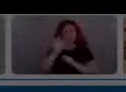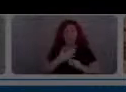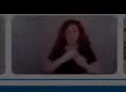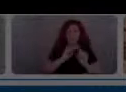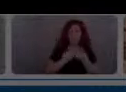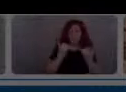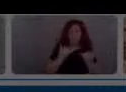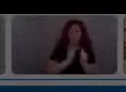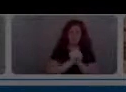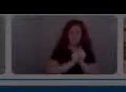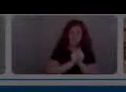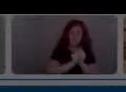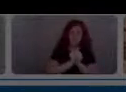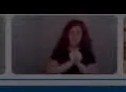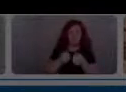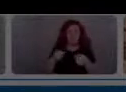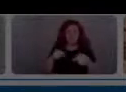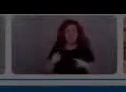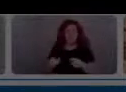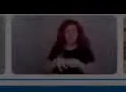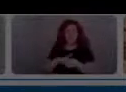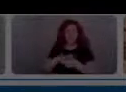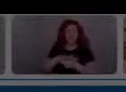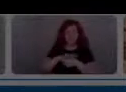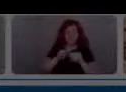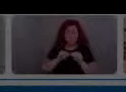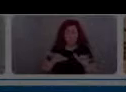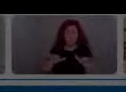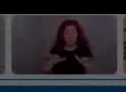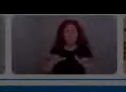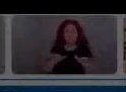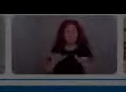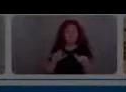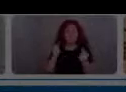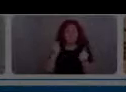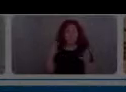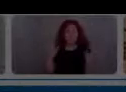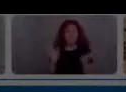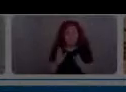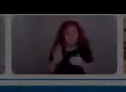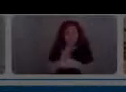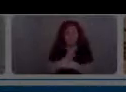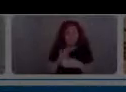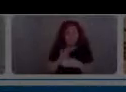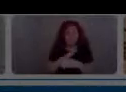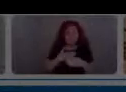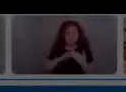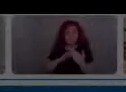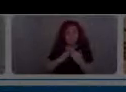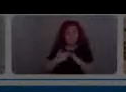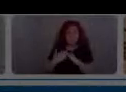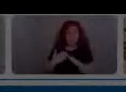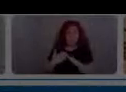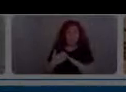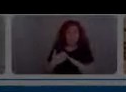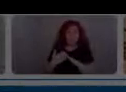during the pandemic loss of small loss of small business in my community